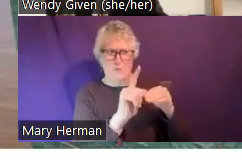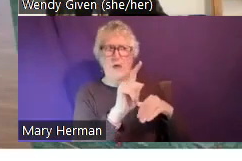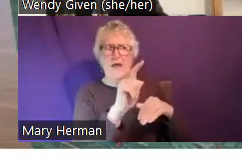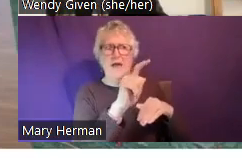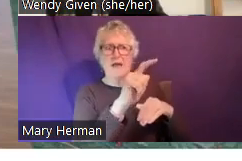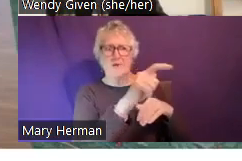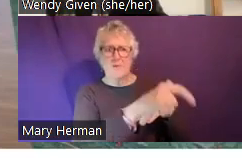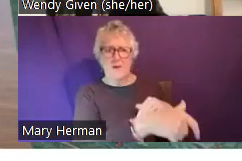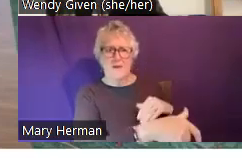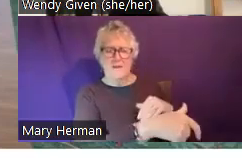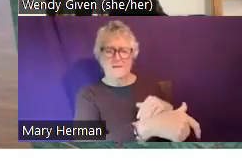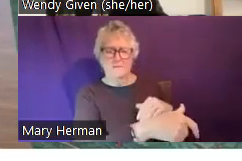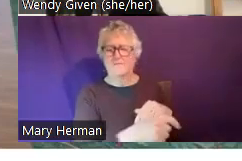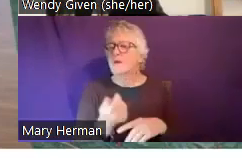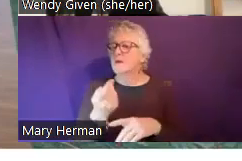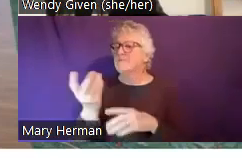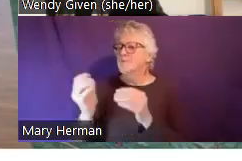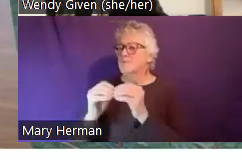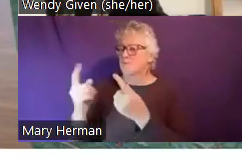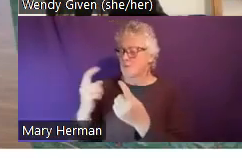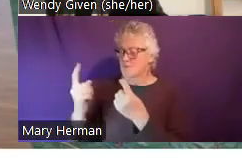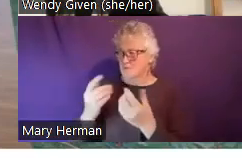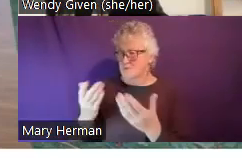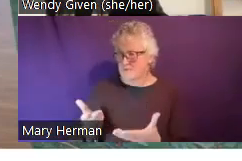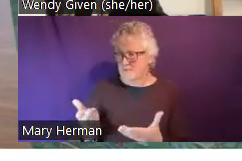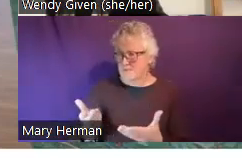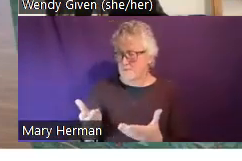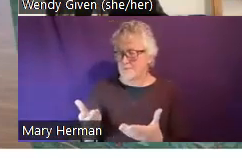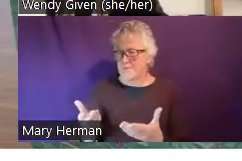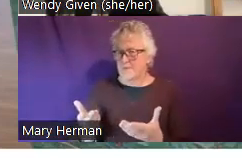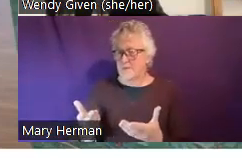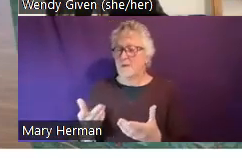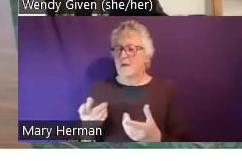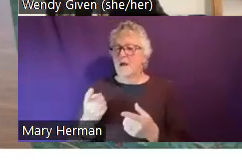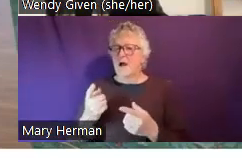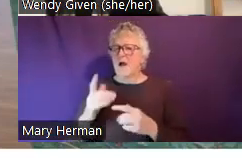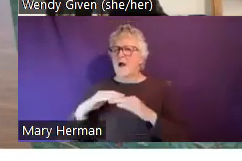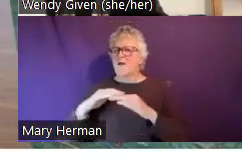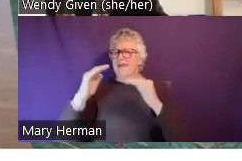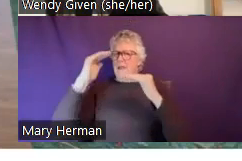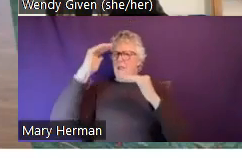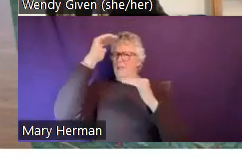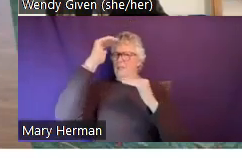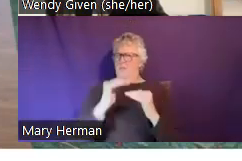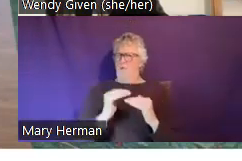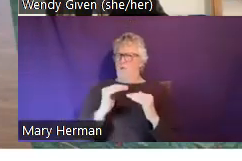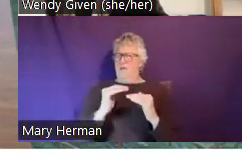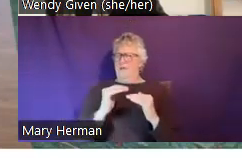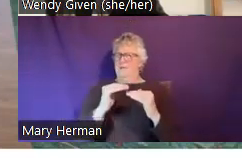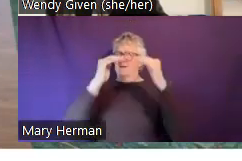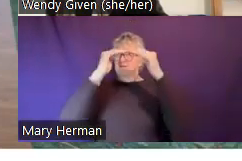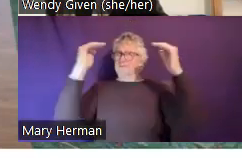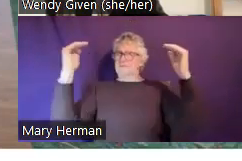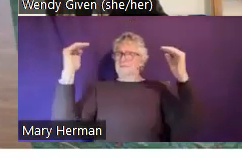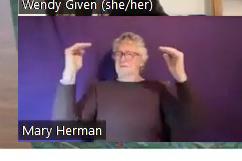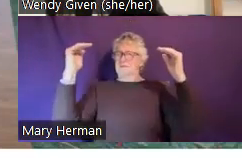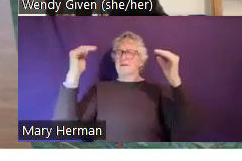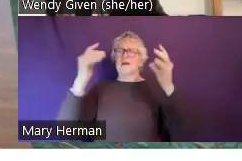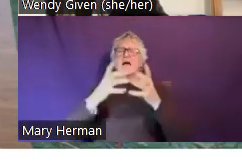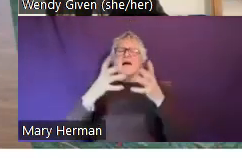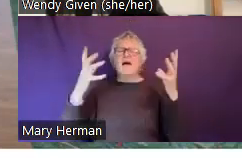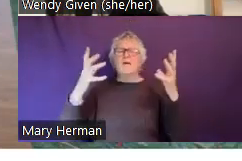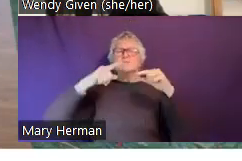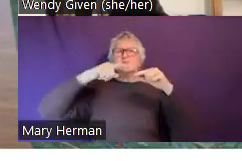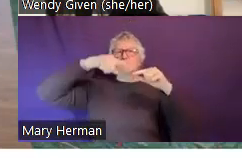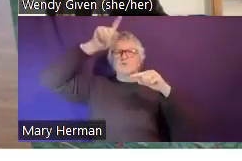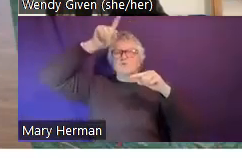So a couple more questions here. There was on the low end of the ceiling, how much vertical room is it? And I'm not entirely sure